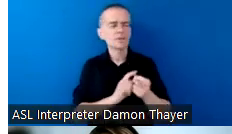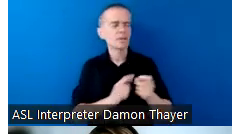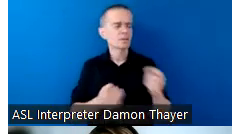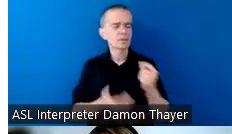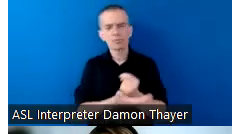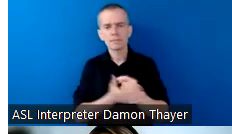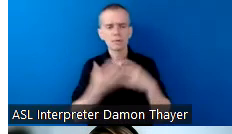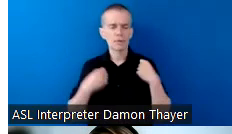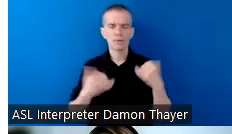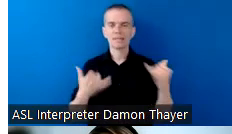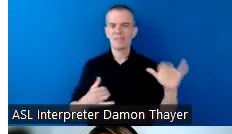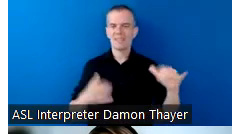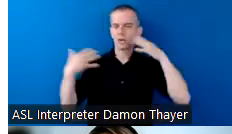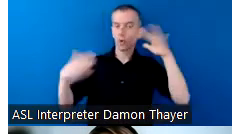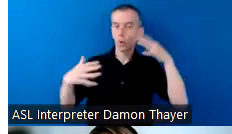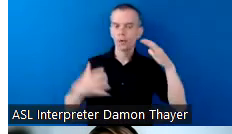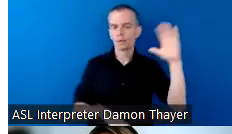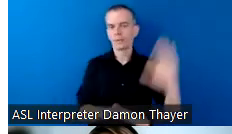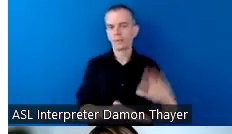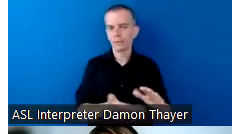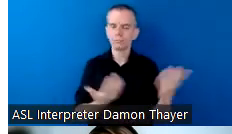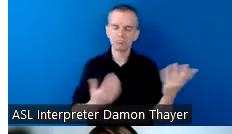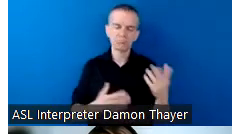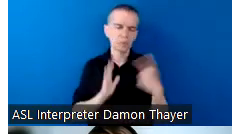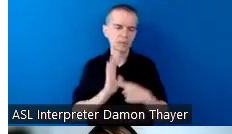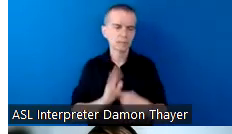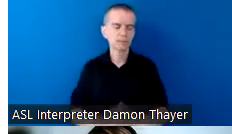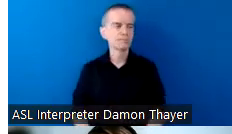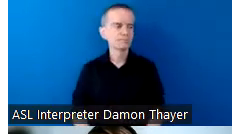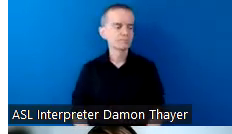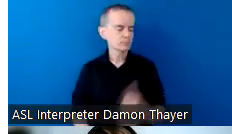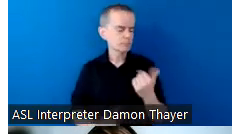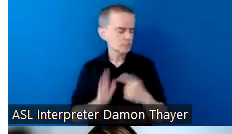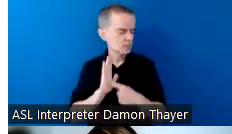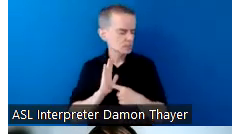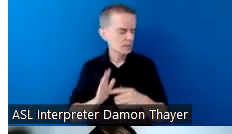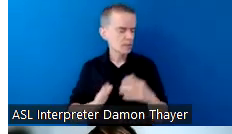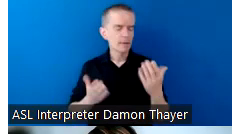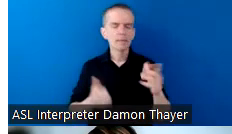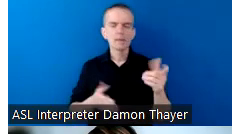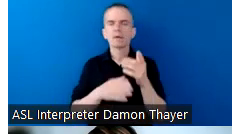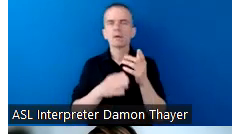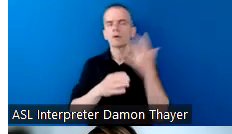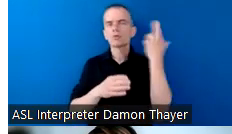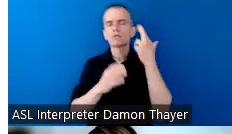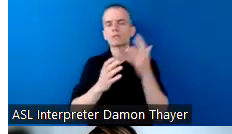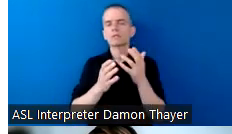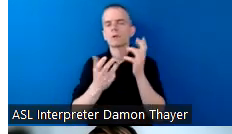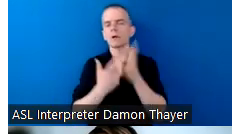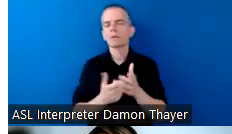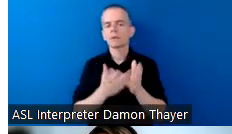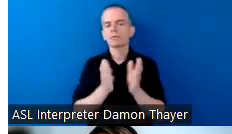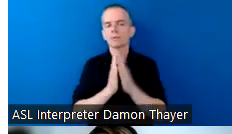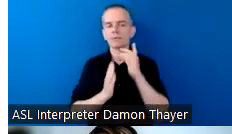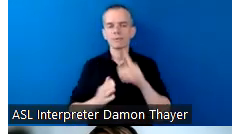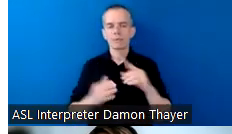don't make that noise anymore. Another example could be maybe the person makes a reasonable accommodation request for an assistance